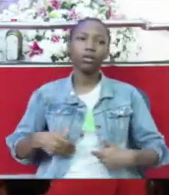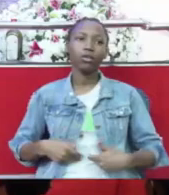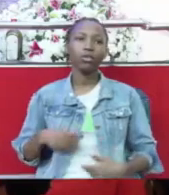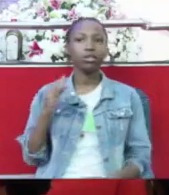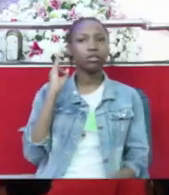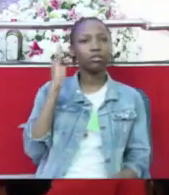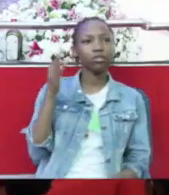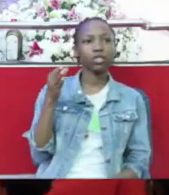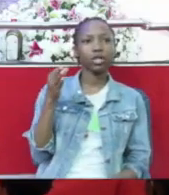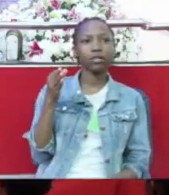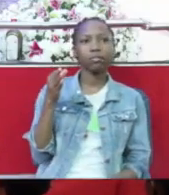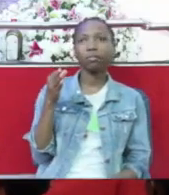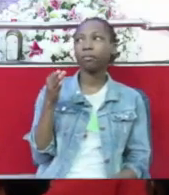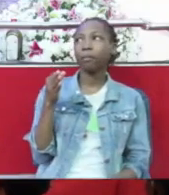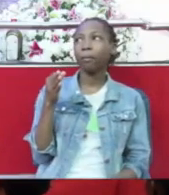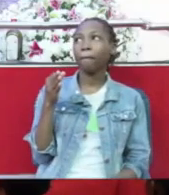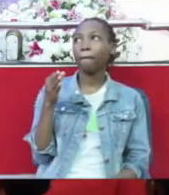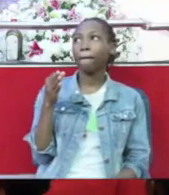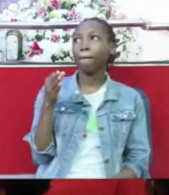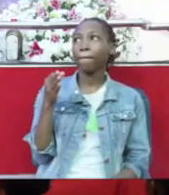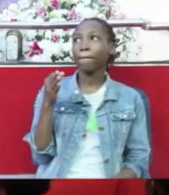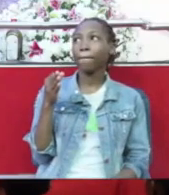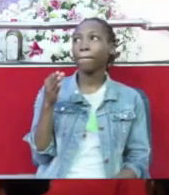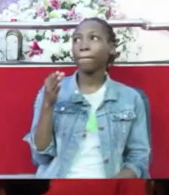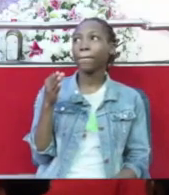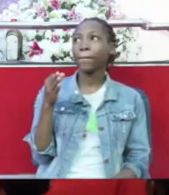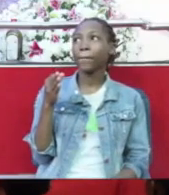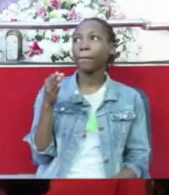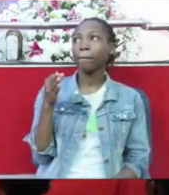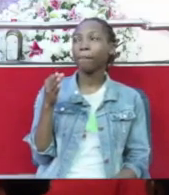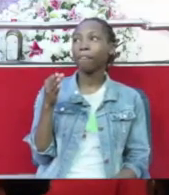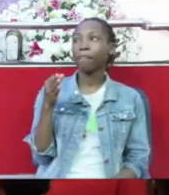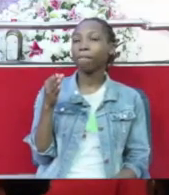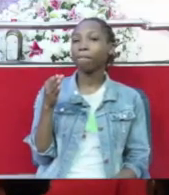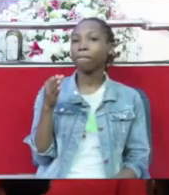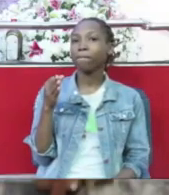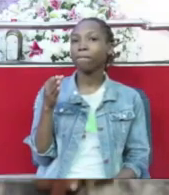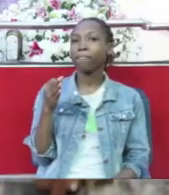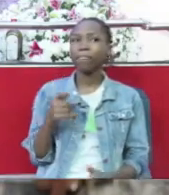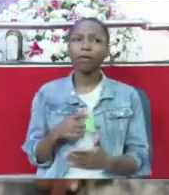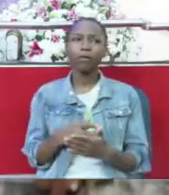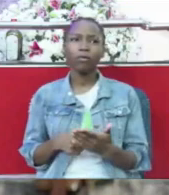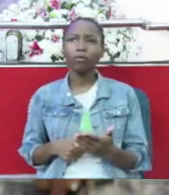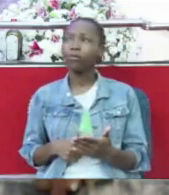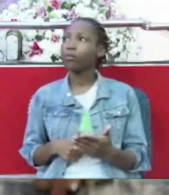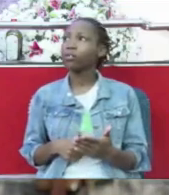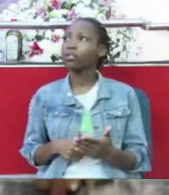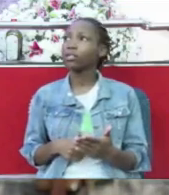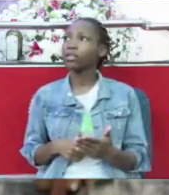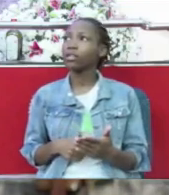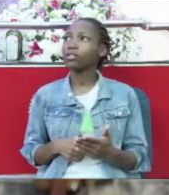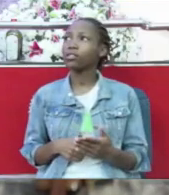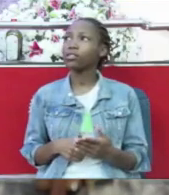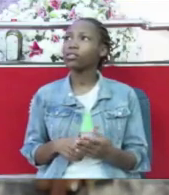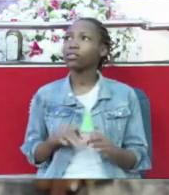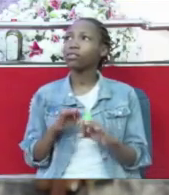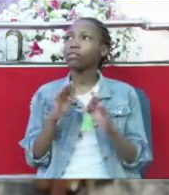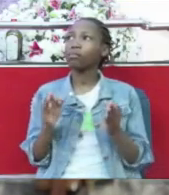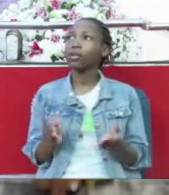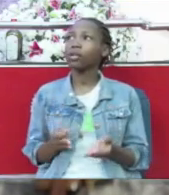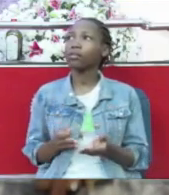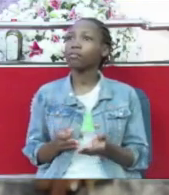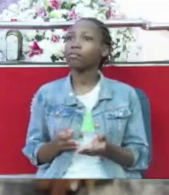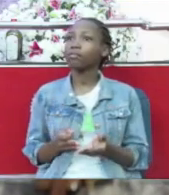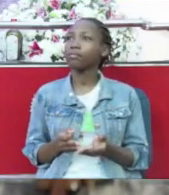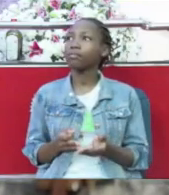then? I hope I'm almost convincing you. Niko hapa najaribu kukuleta. What is at stake is not my family. When you are shida sio